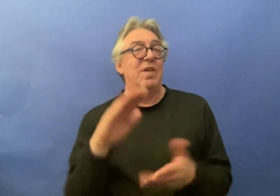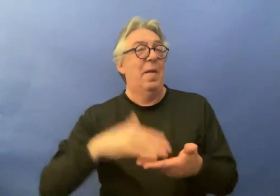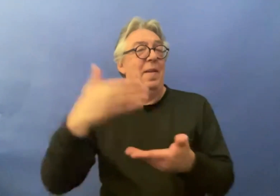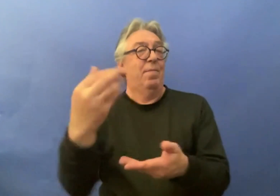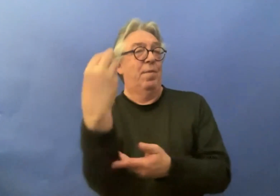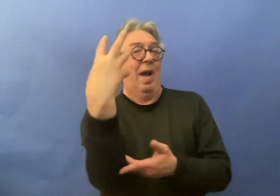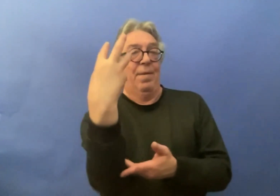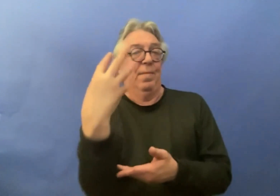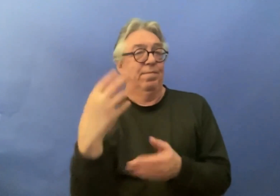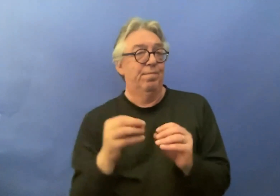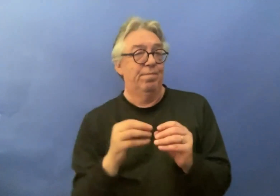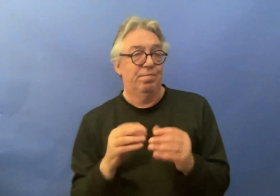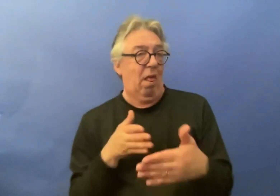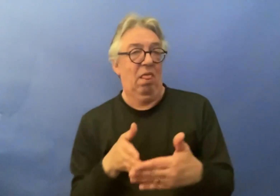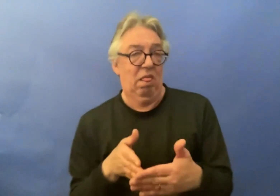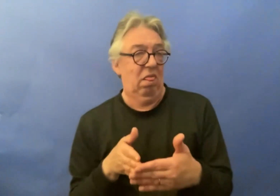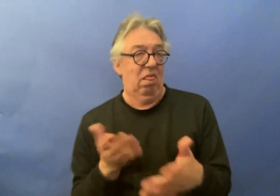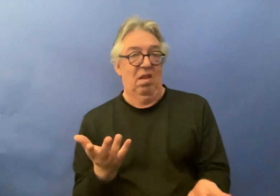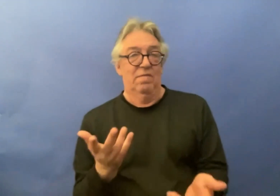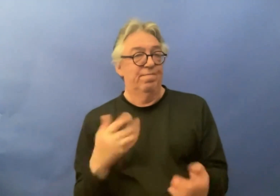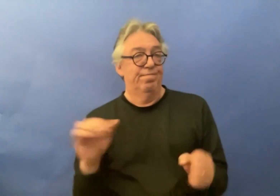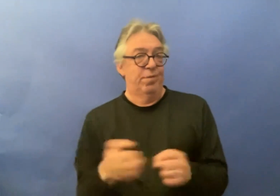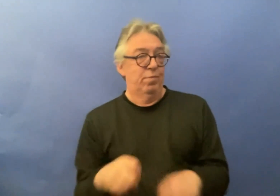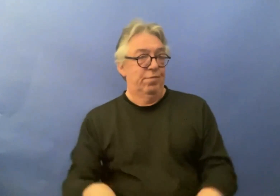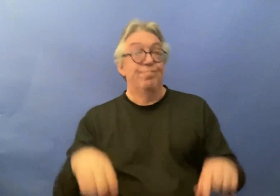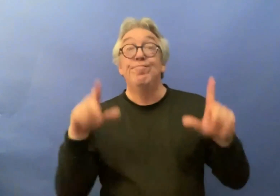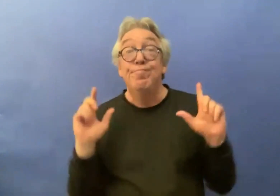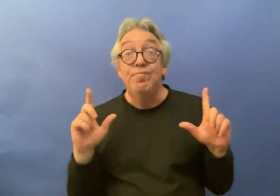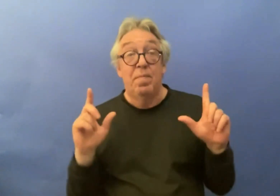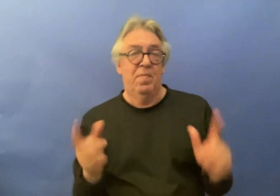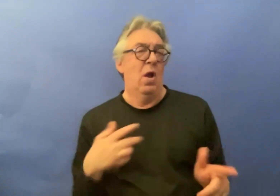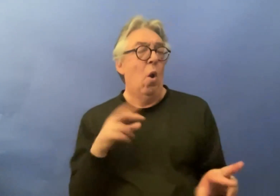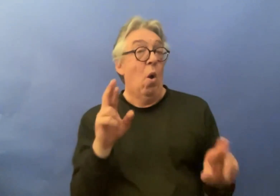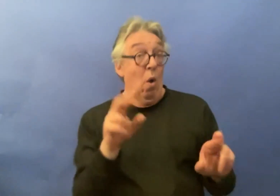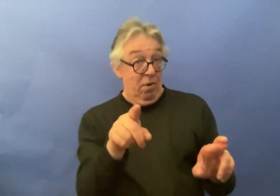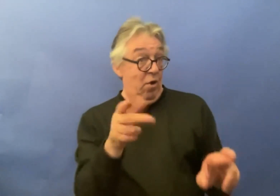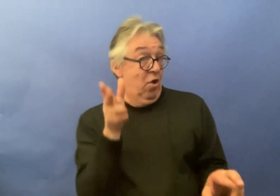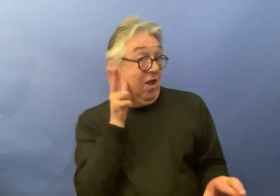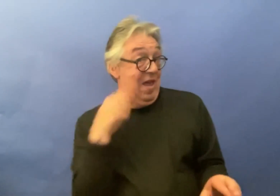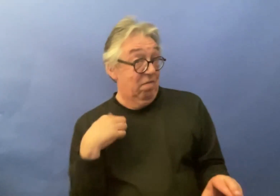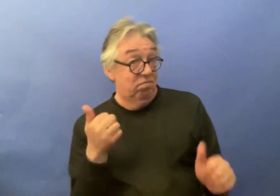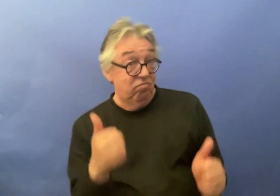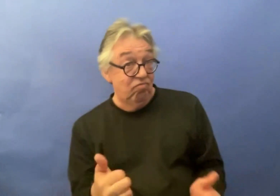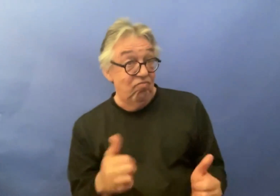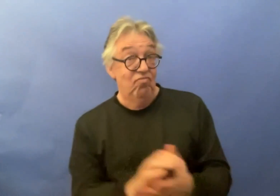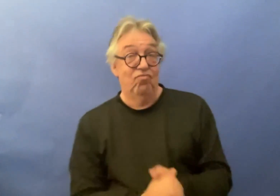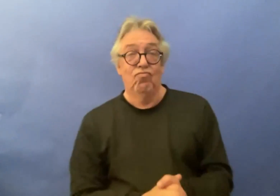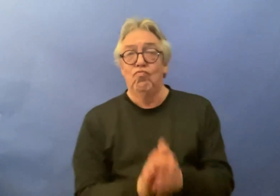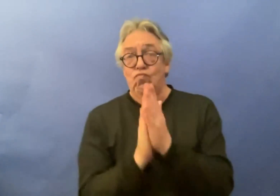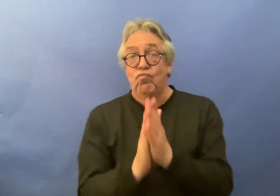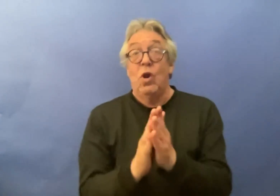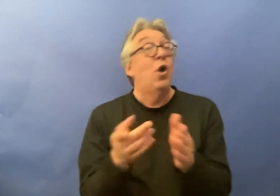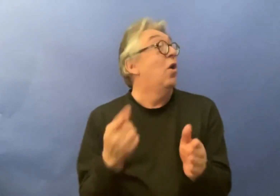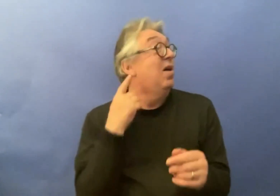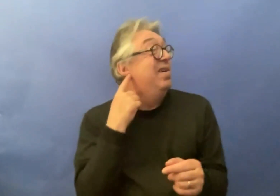I'm unable to turn it on. But I hope that you can hear me well. Please let me know